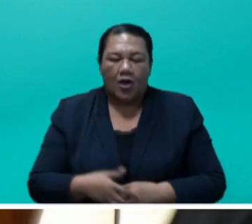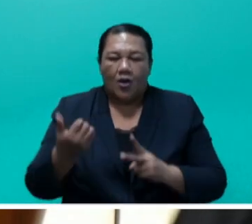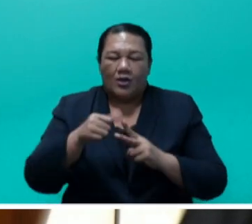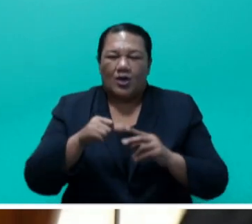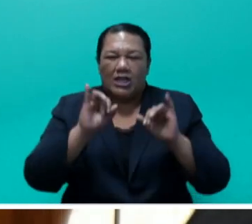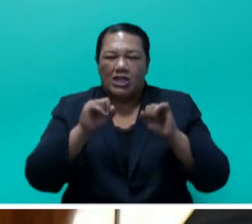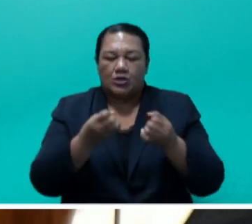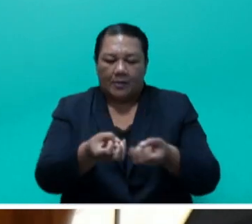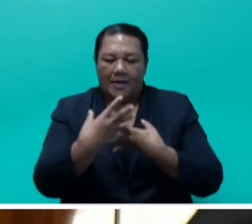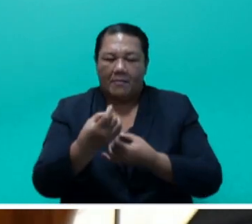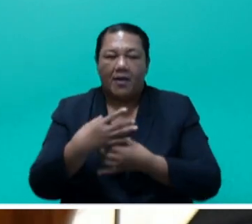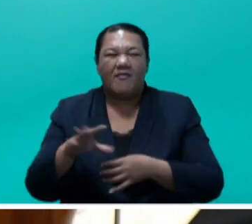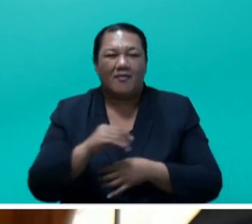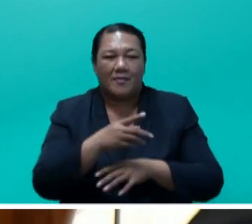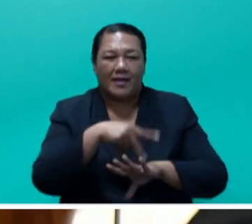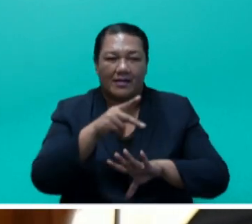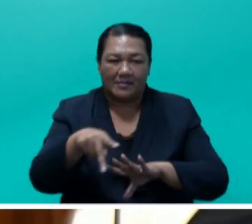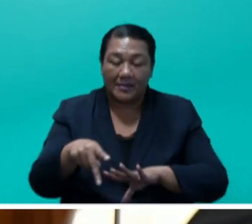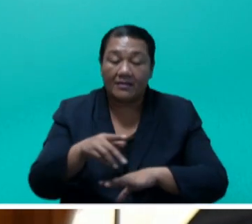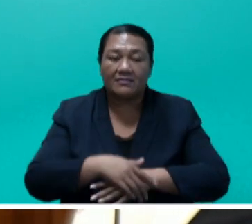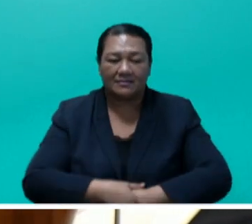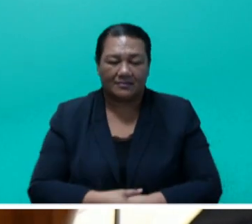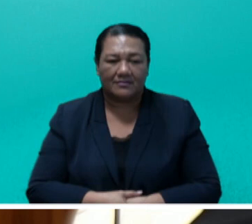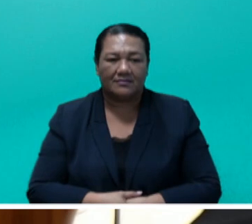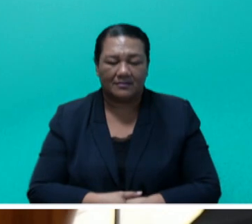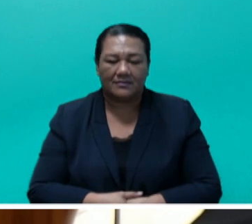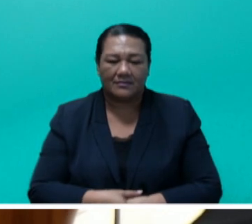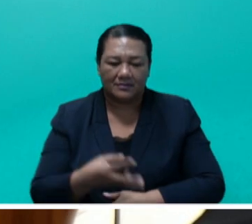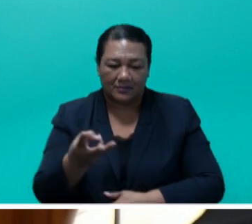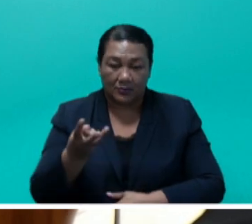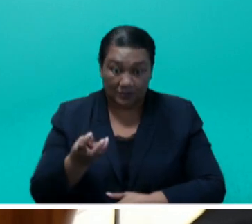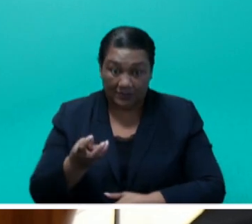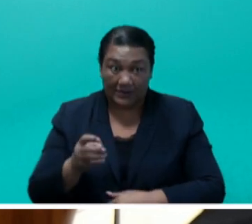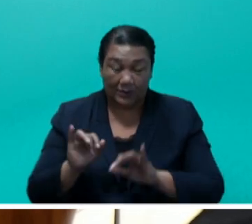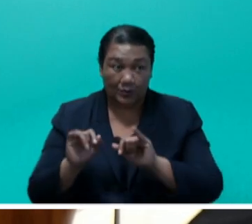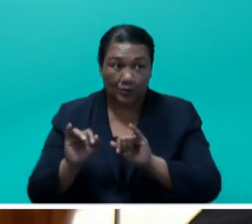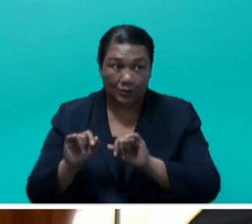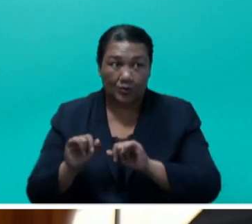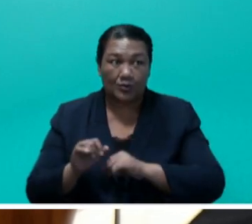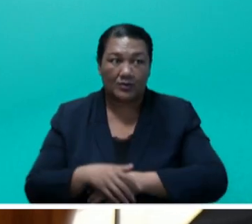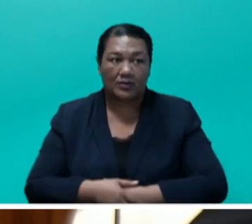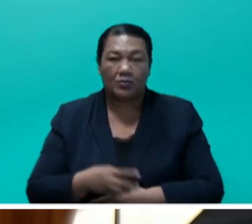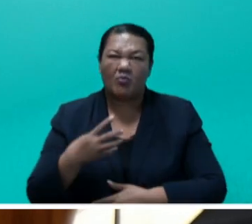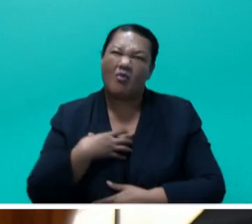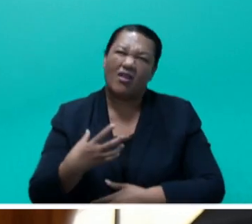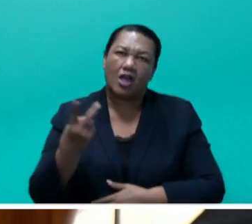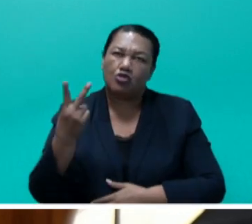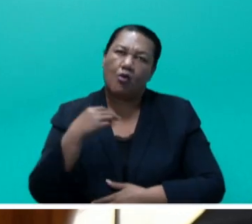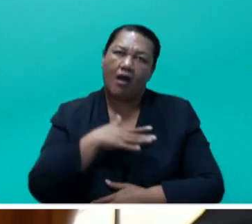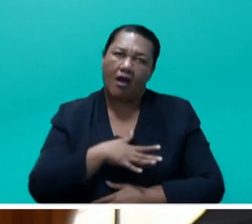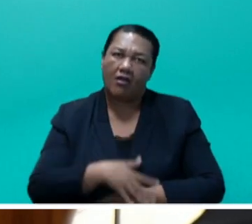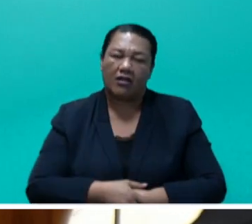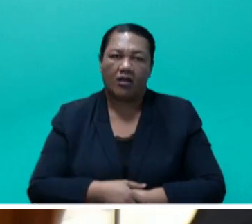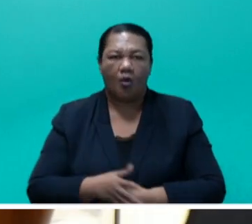will continue with the process to ensure that salary issues of its workers, including more than 200 oral